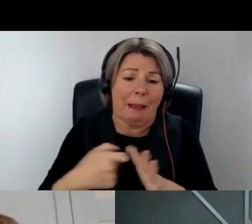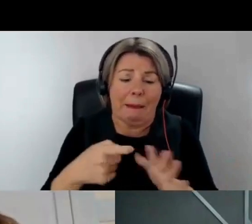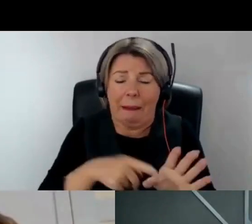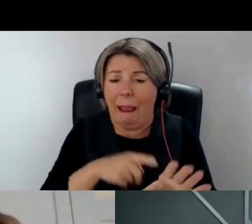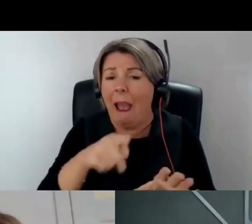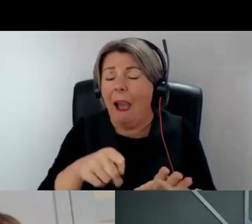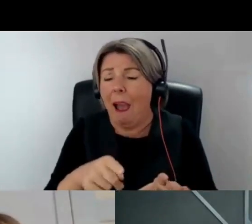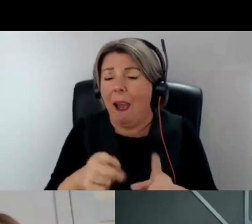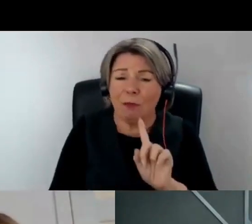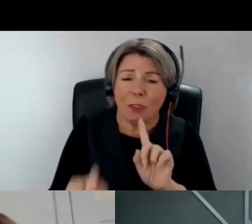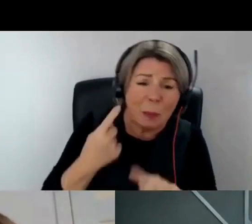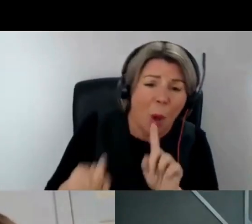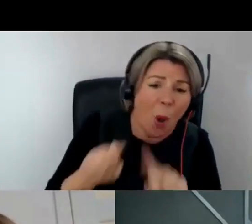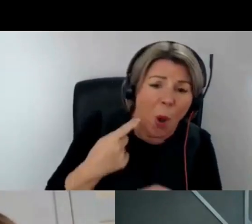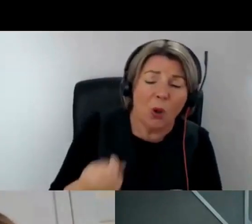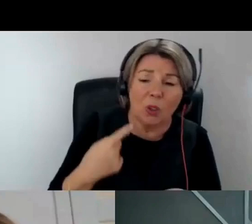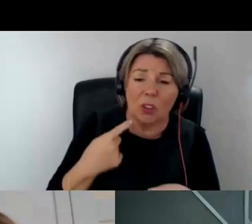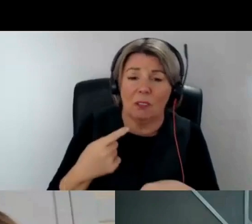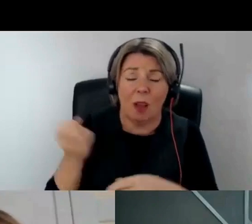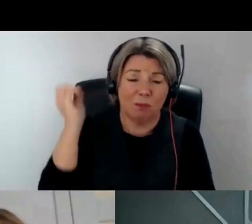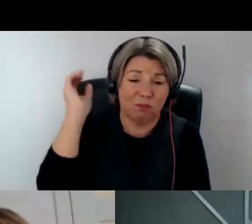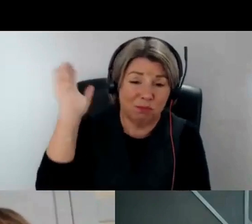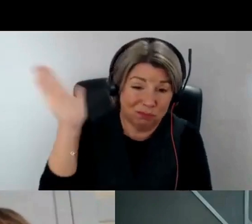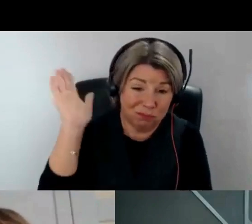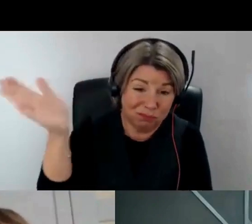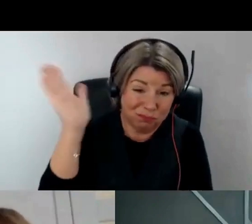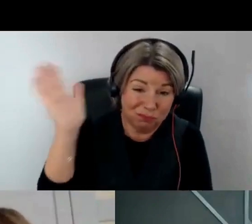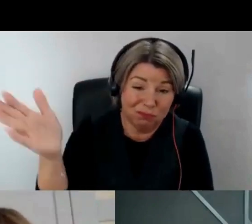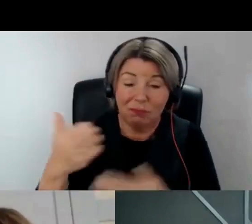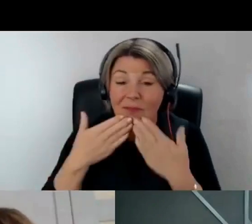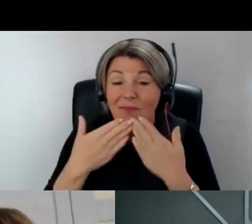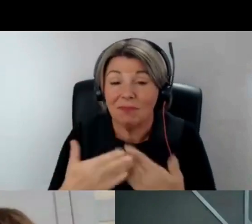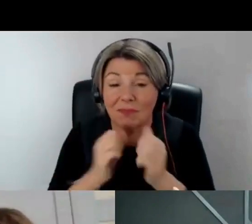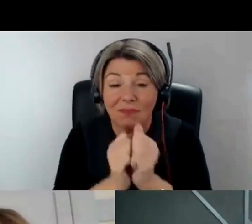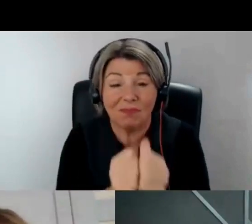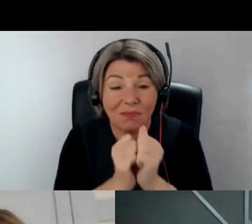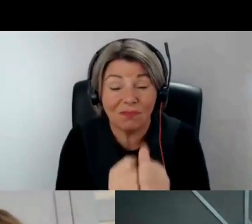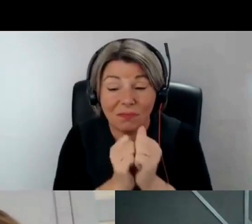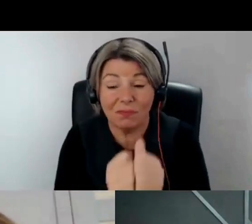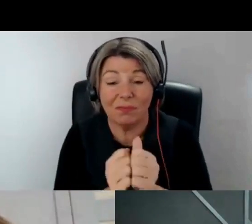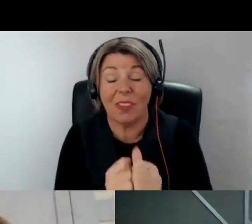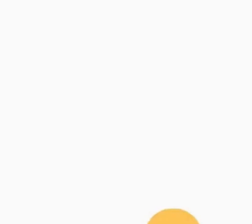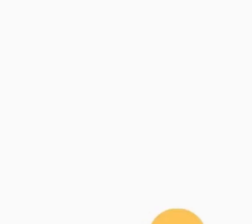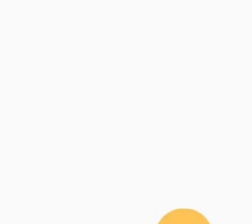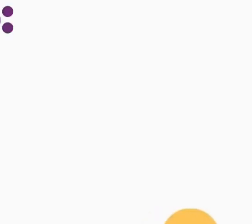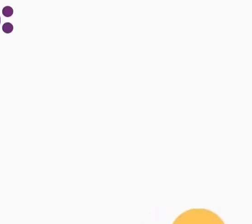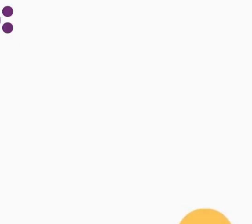responses, and the very informative presentations that you've given. It's